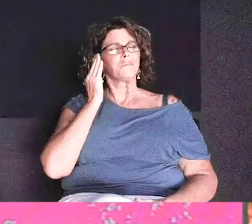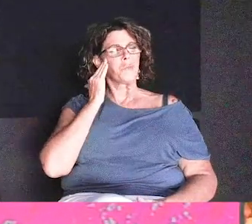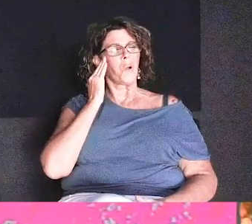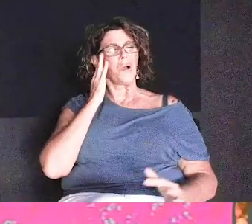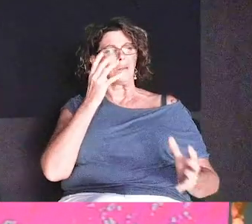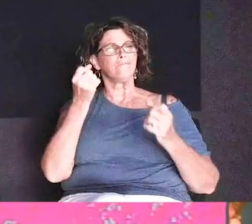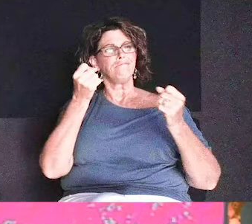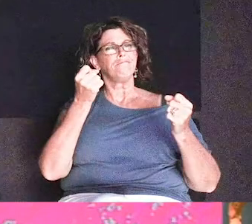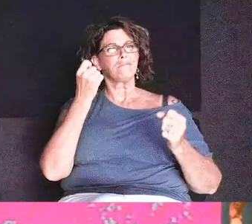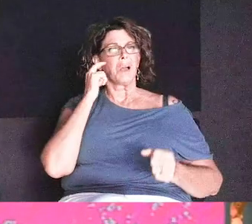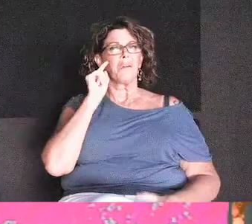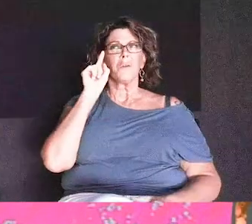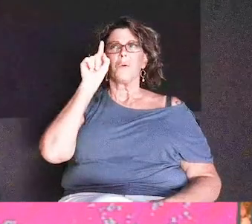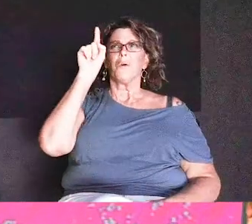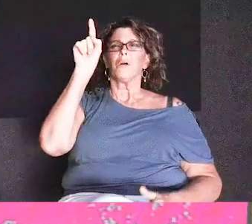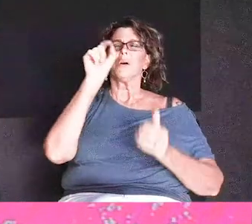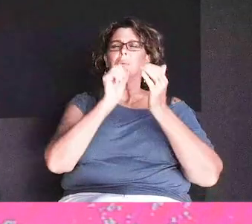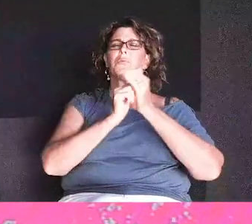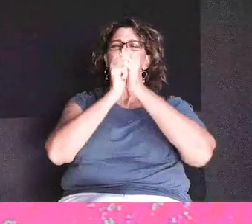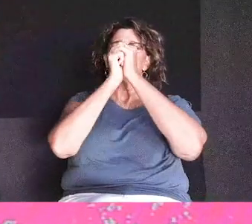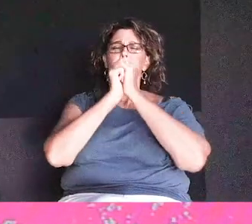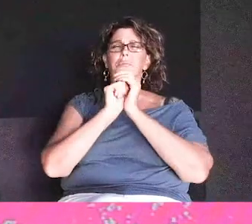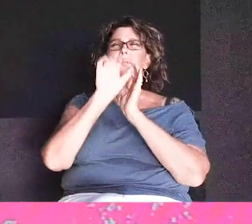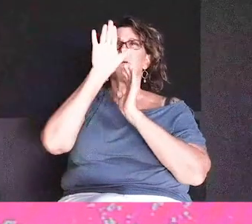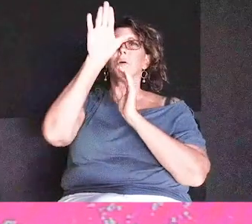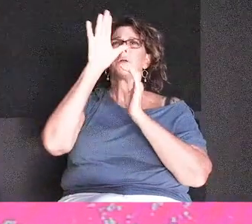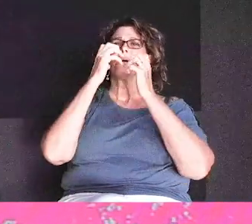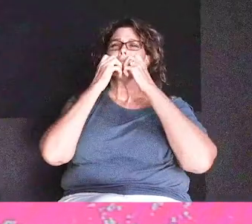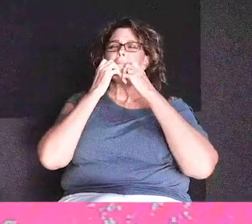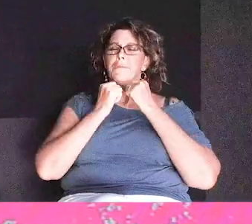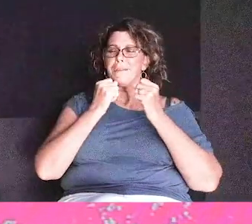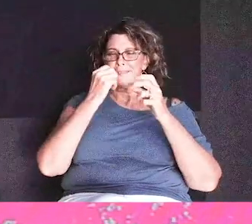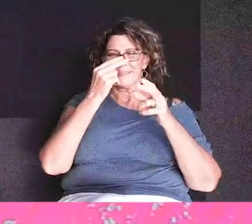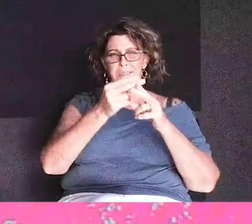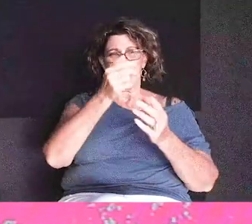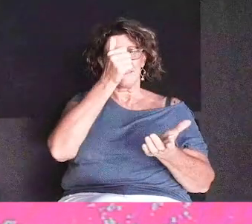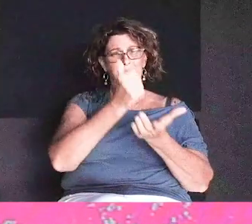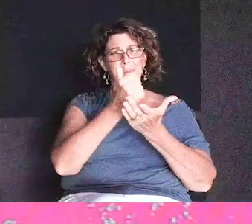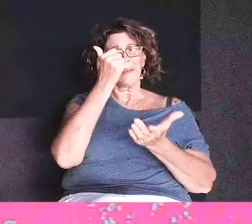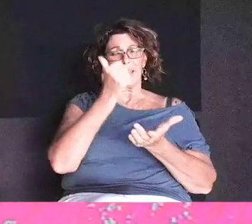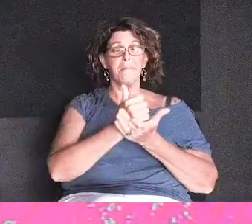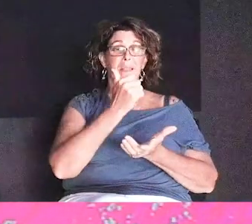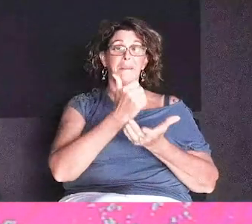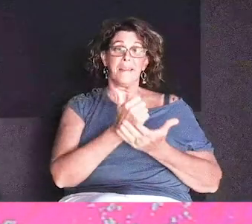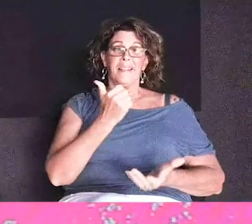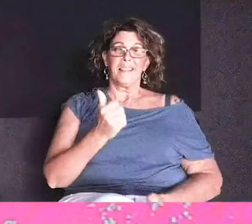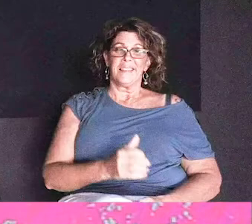you and we worship your precious name. And it's in that name we